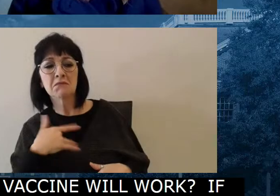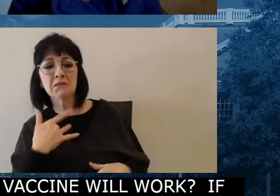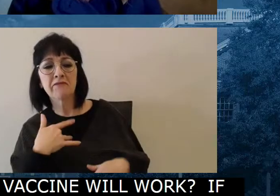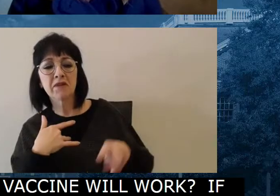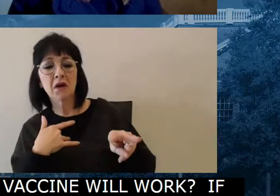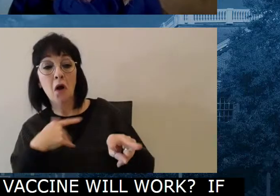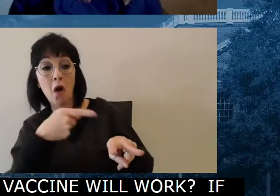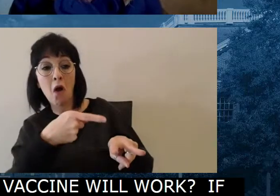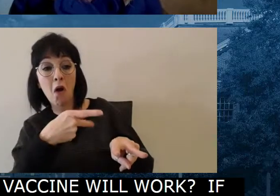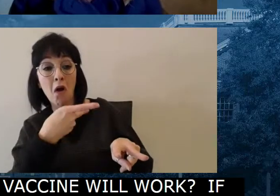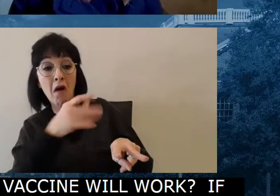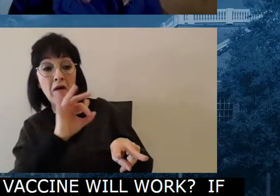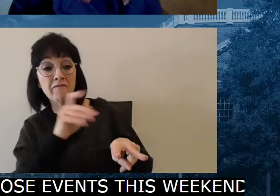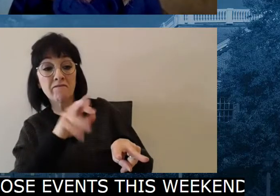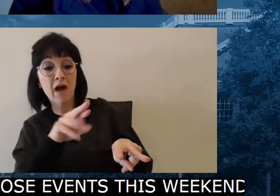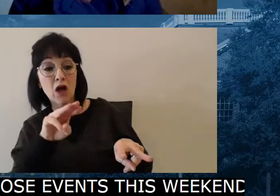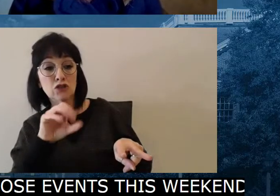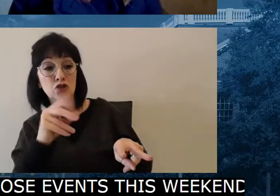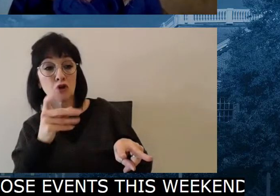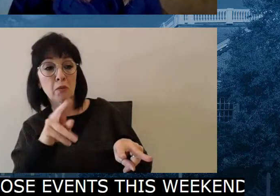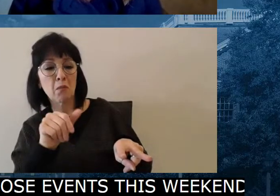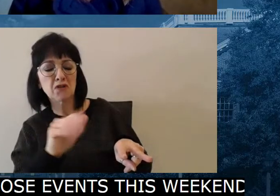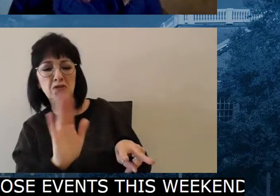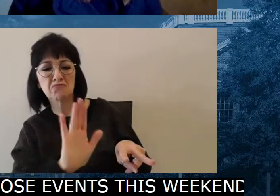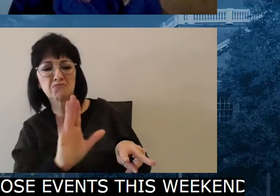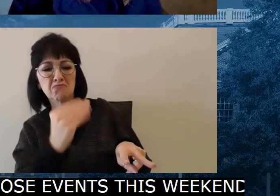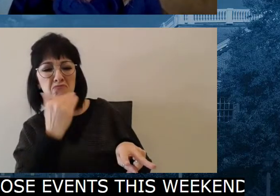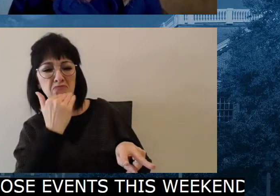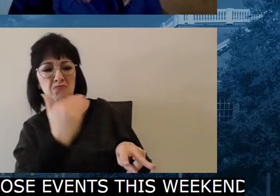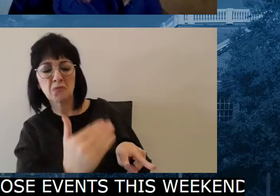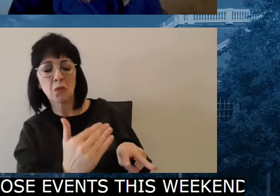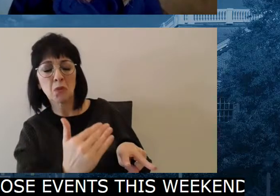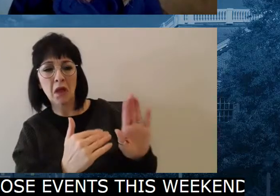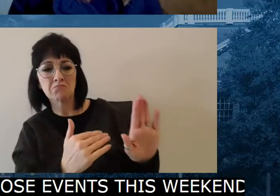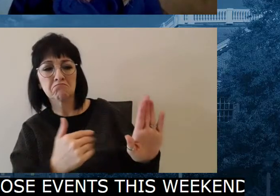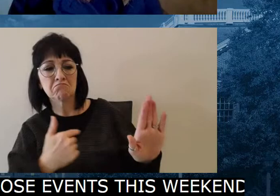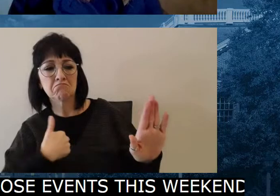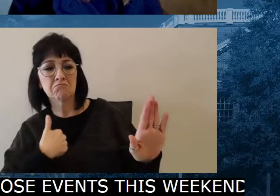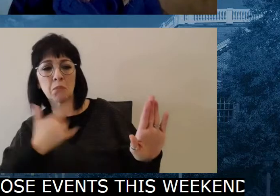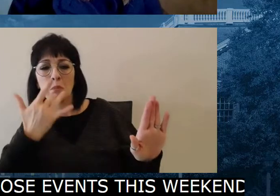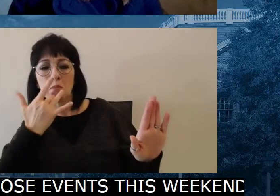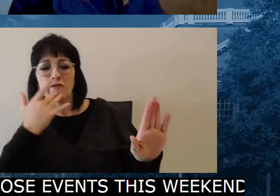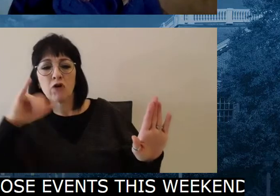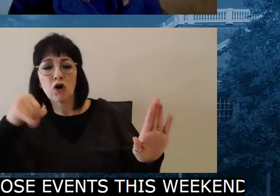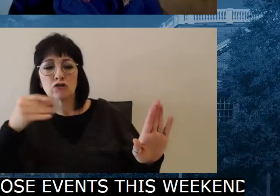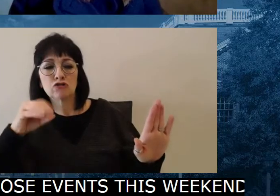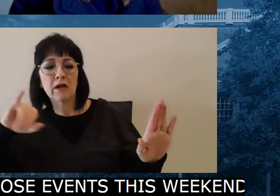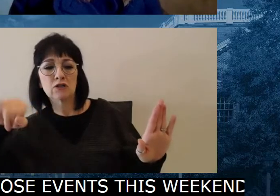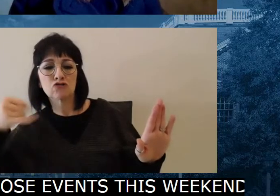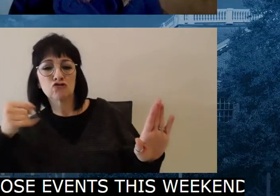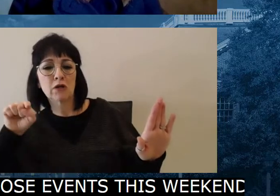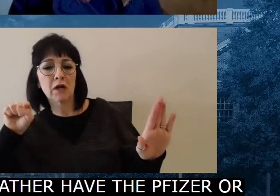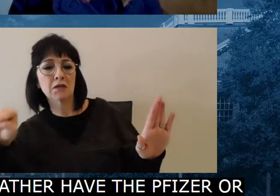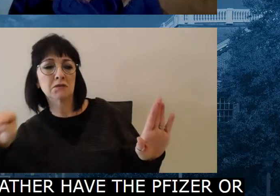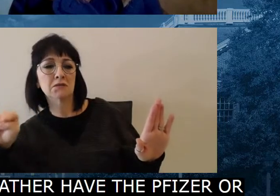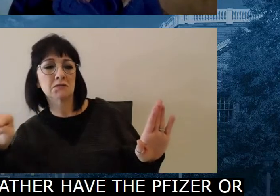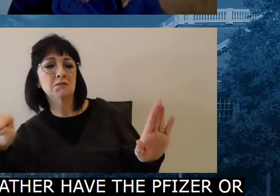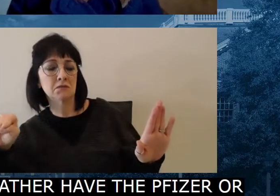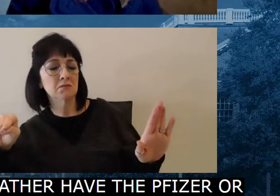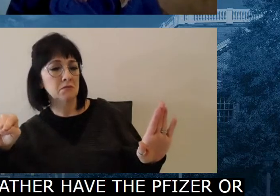Moderna vaccine, or vice versa. I'm offered a Pfizer or Moderna event, and I would prefer the Johnson & Johnson